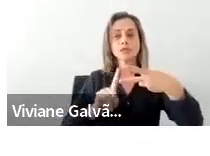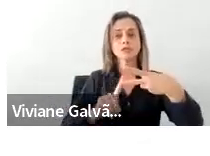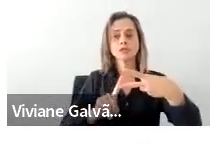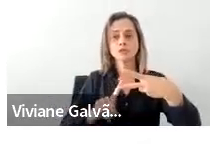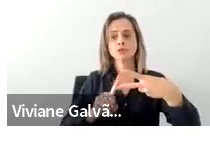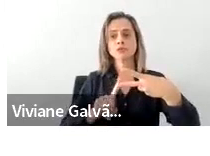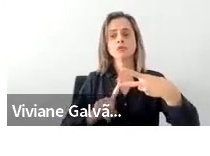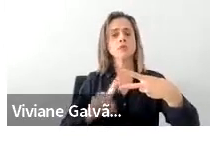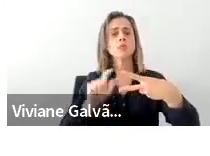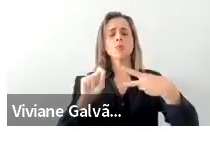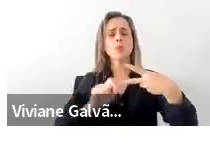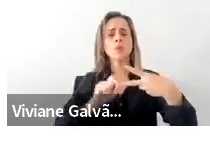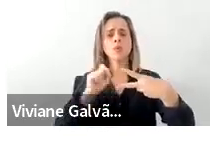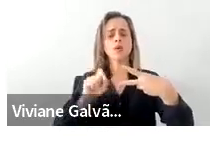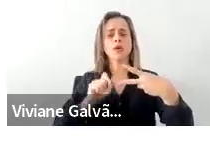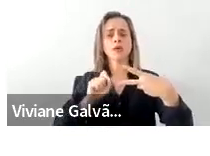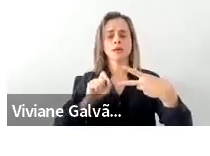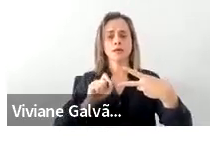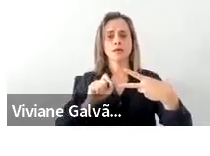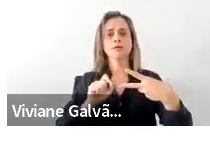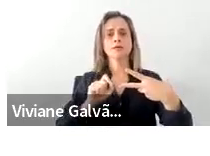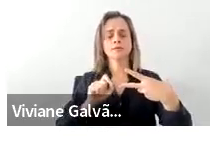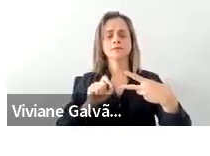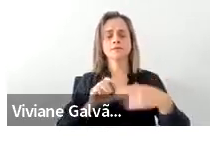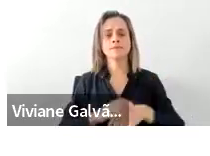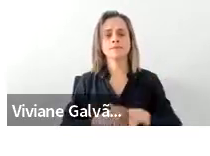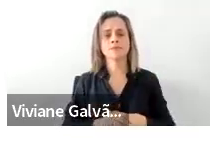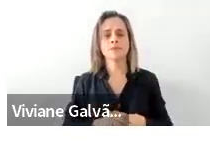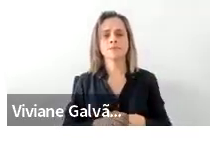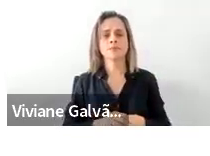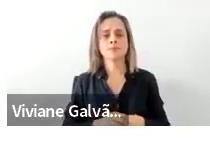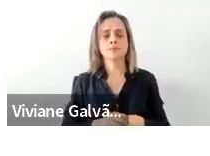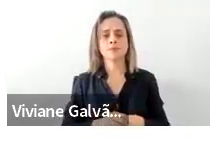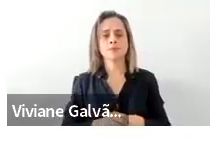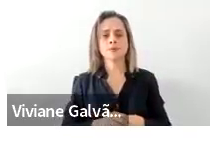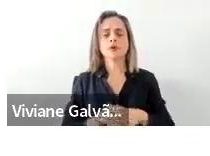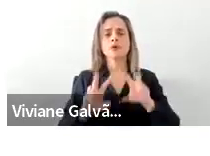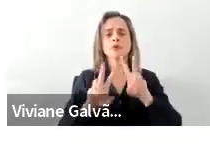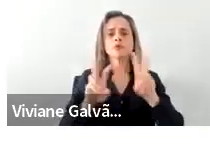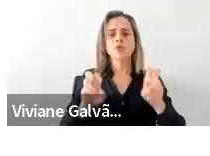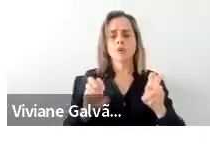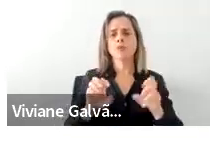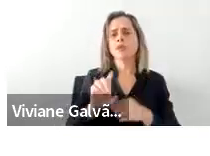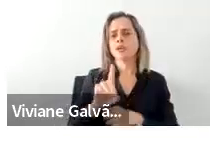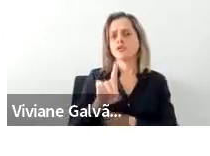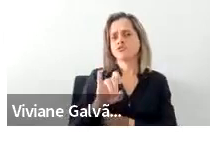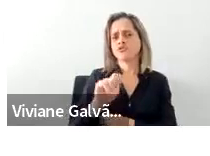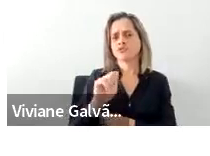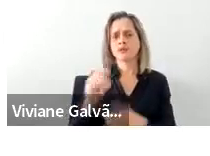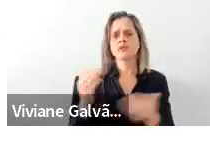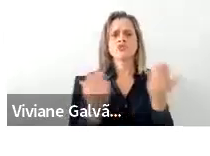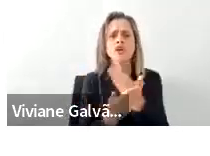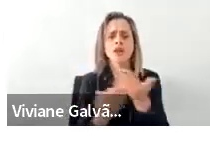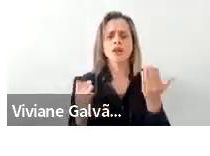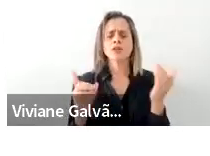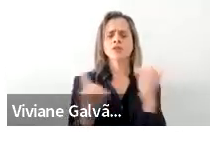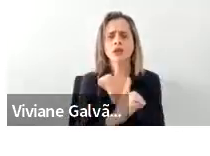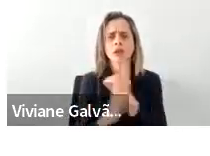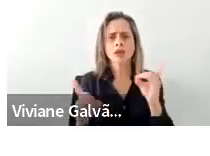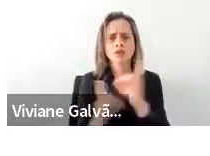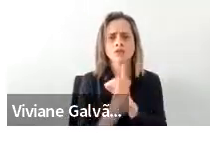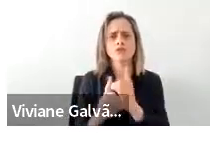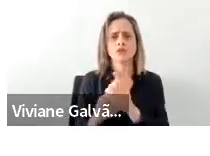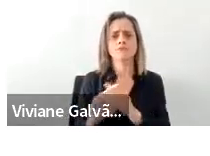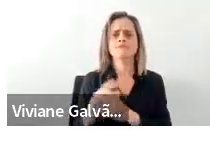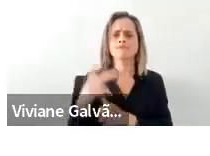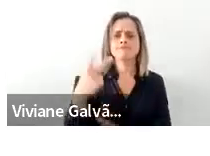or reinvention of Hegel's dialectic. And Hegel's dialectic method itself was an all-encompassing